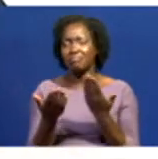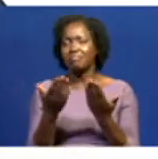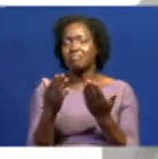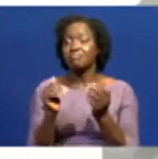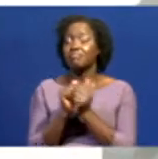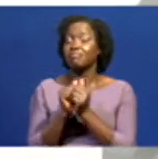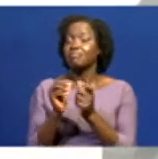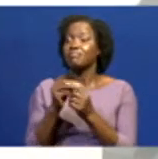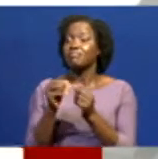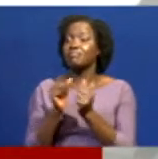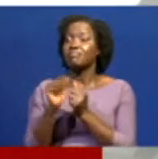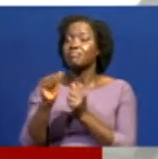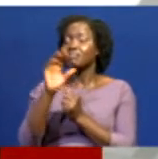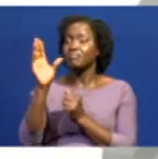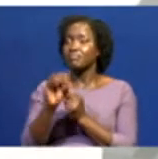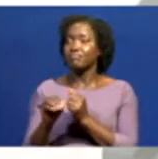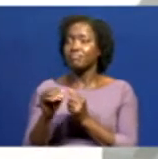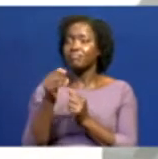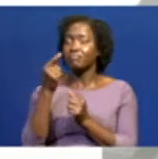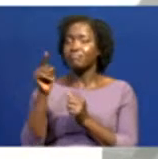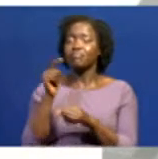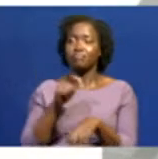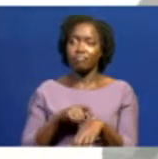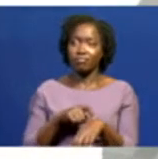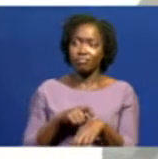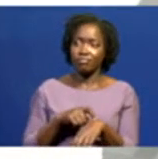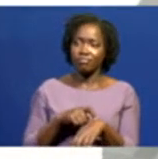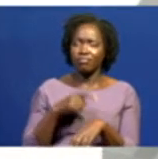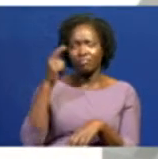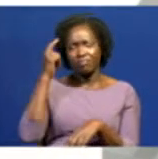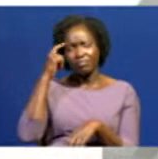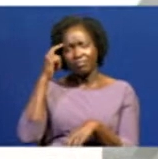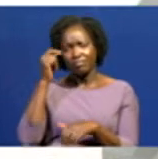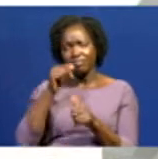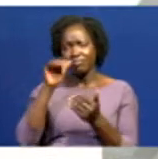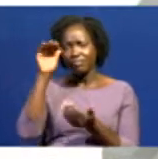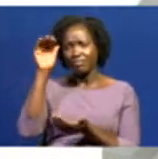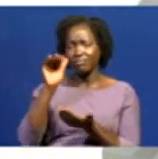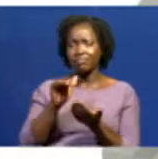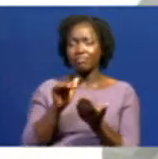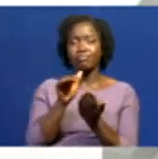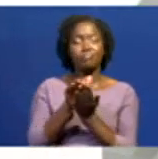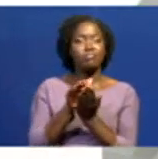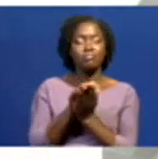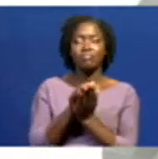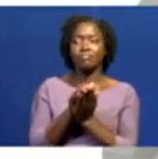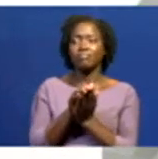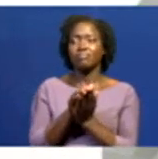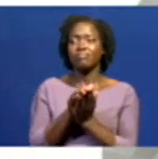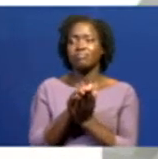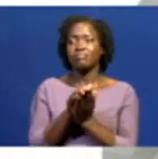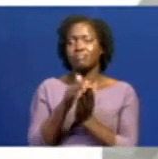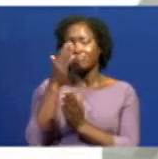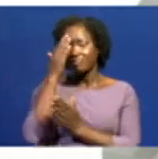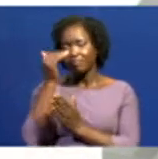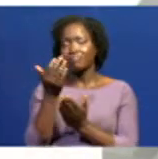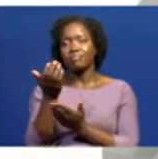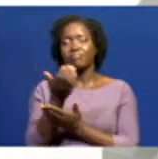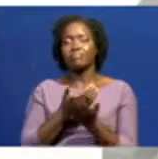towards pension. Yes. So it's not the right time for one to think about reducing saving, because the